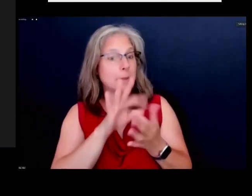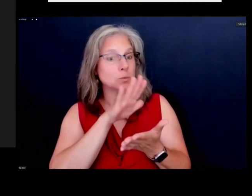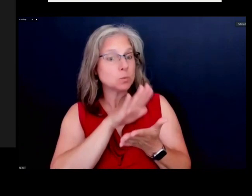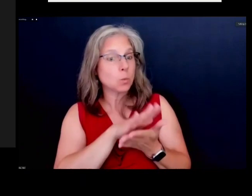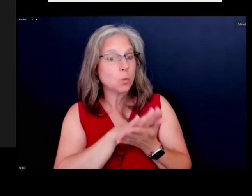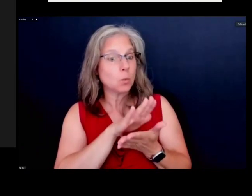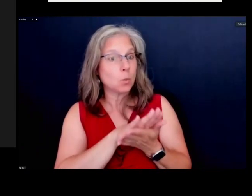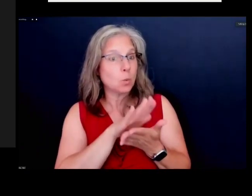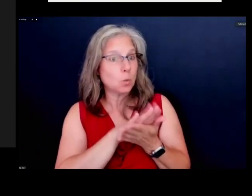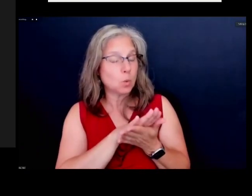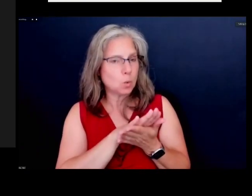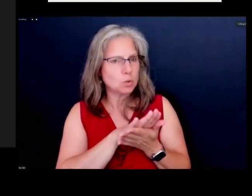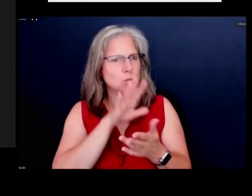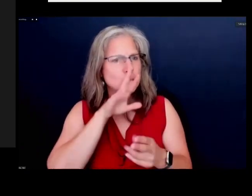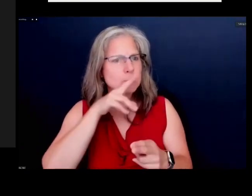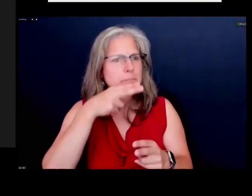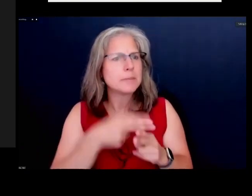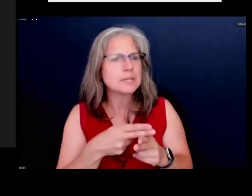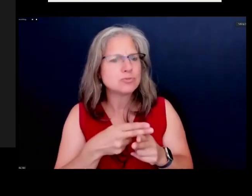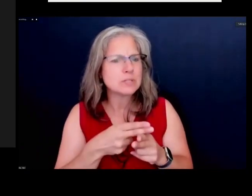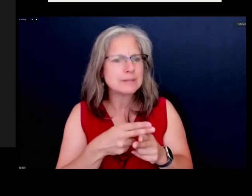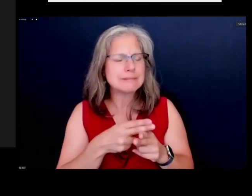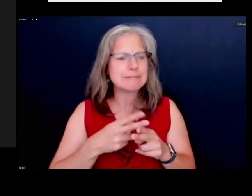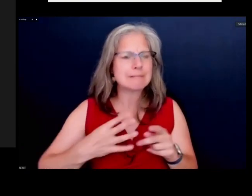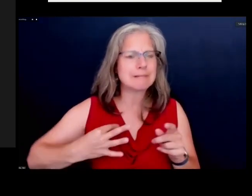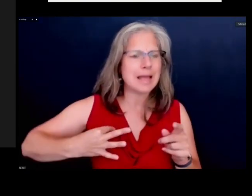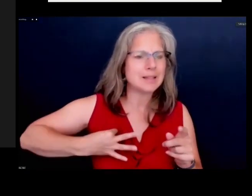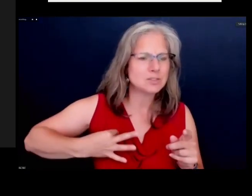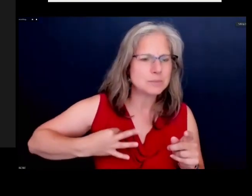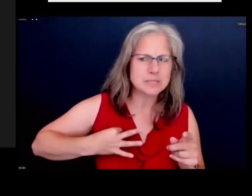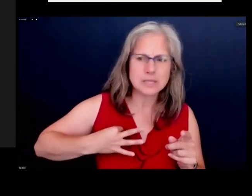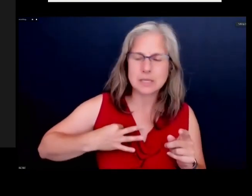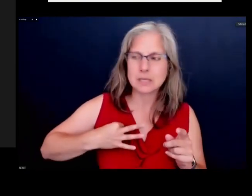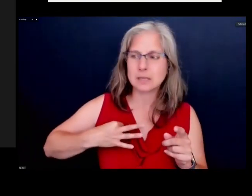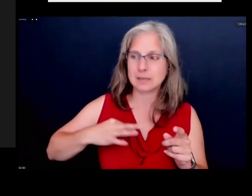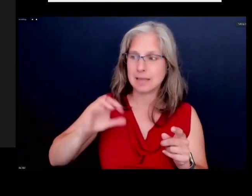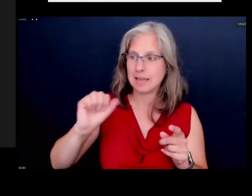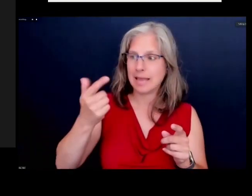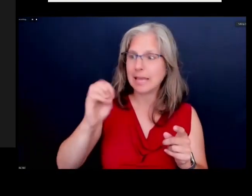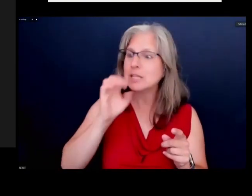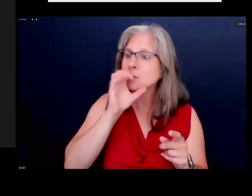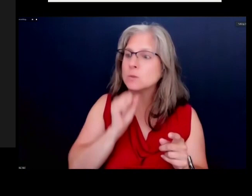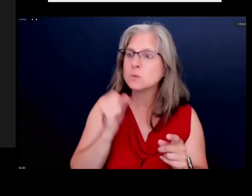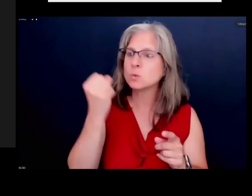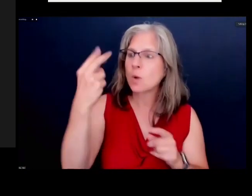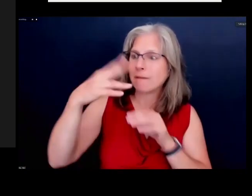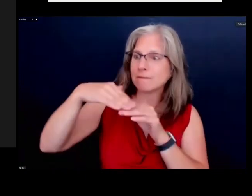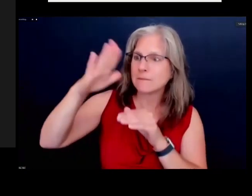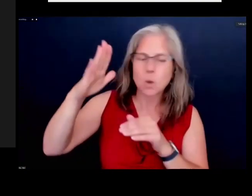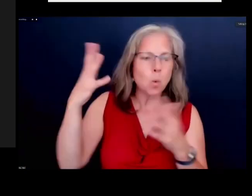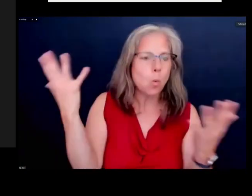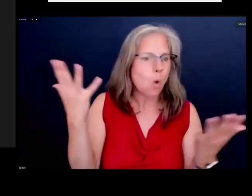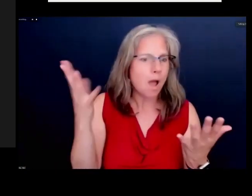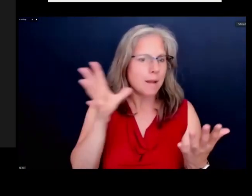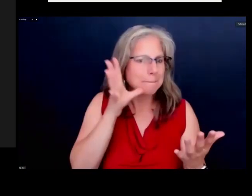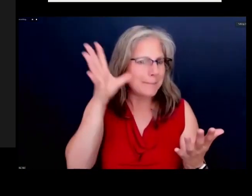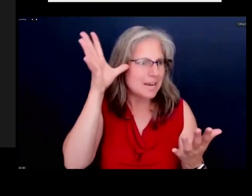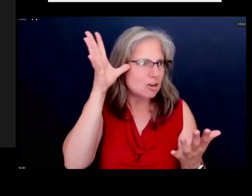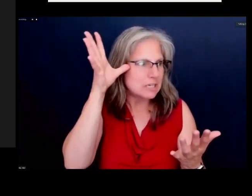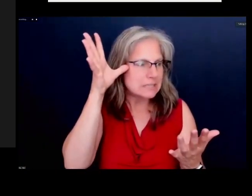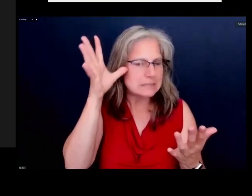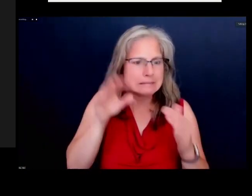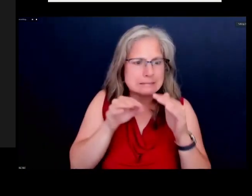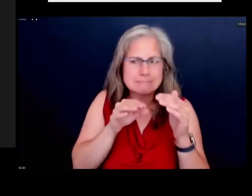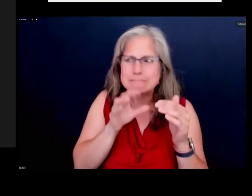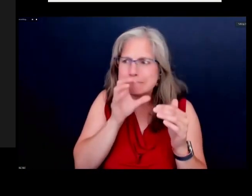about schools, and you mentioned, the eligibility is only 12 and older. What do you say for parents that have kids